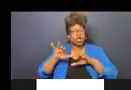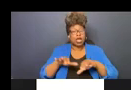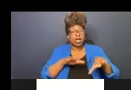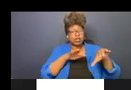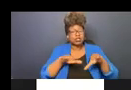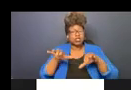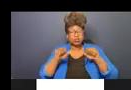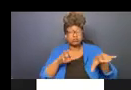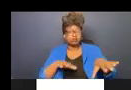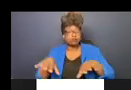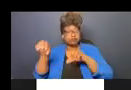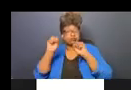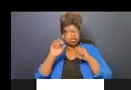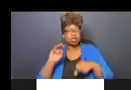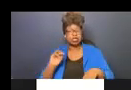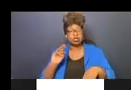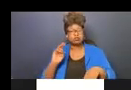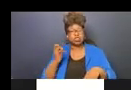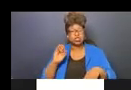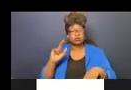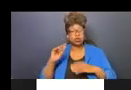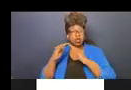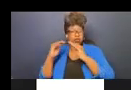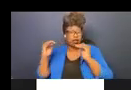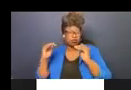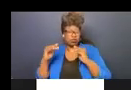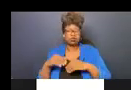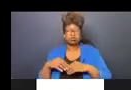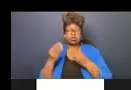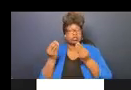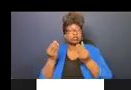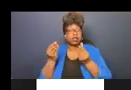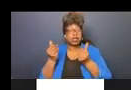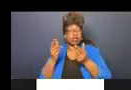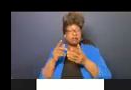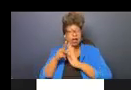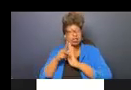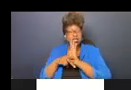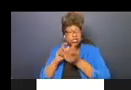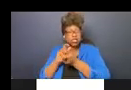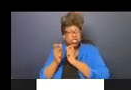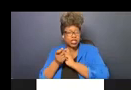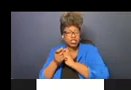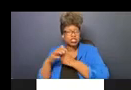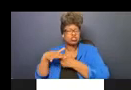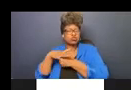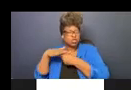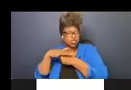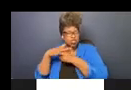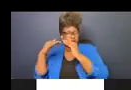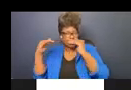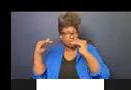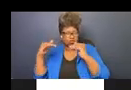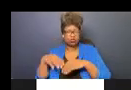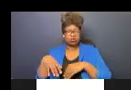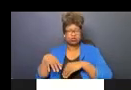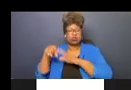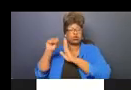level, like land use policy changes at the region level, or even state and federal. And so there